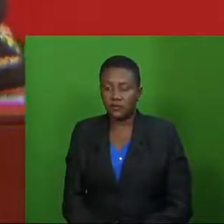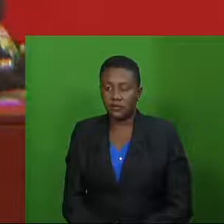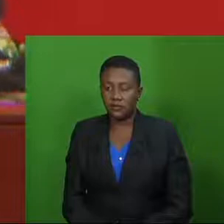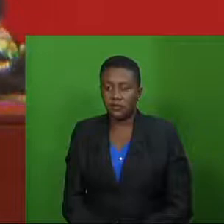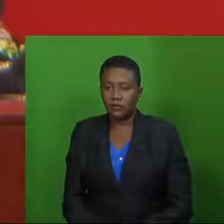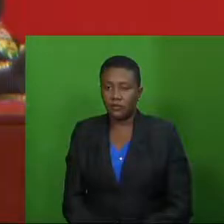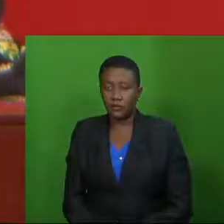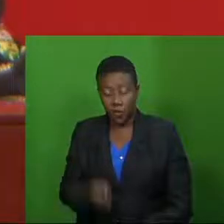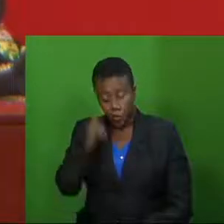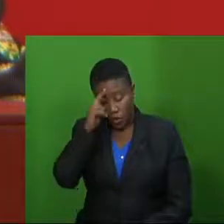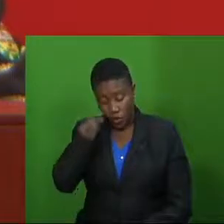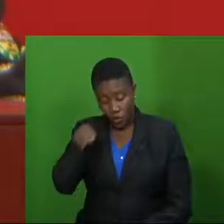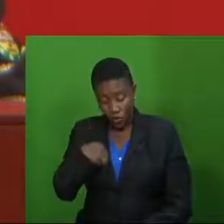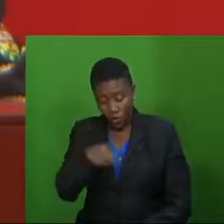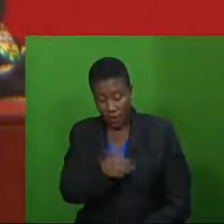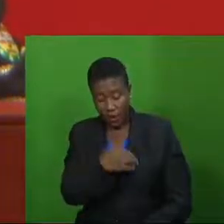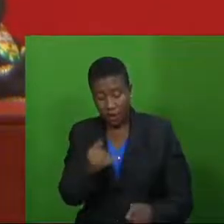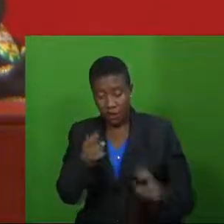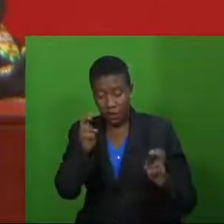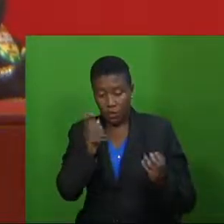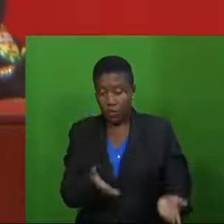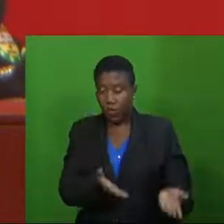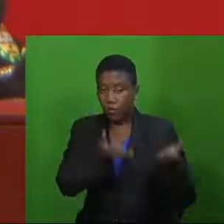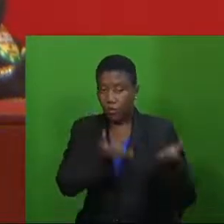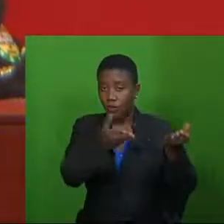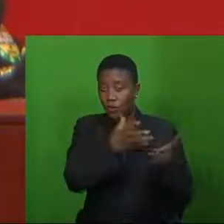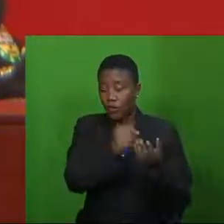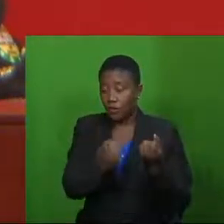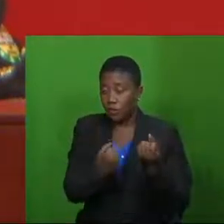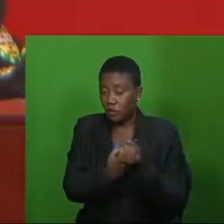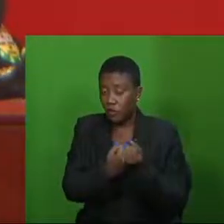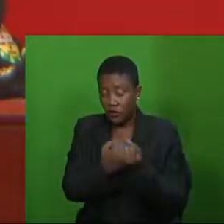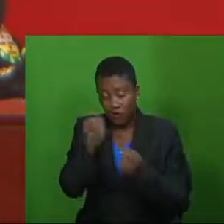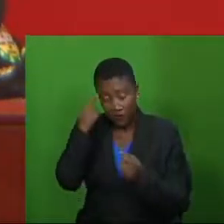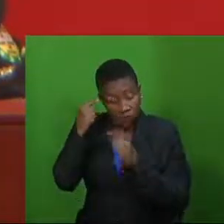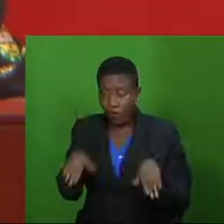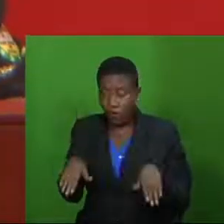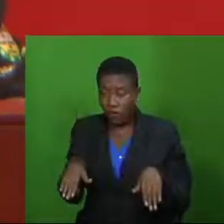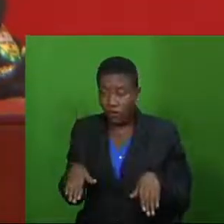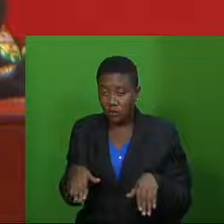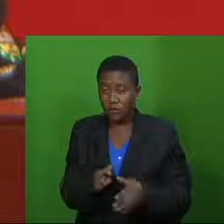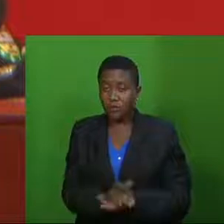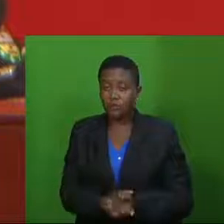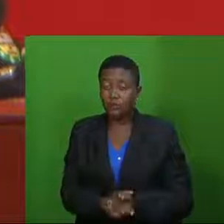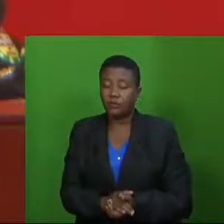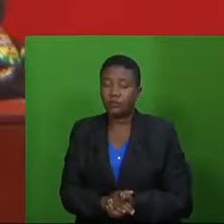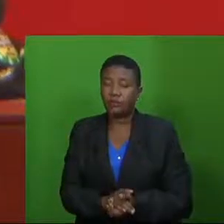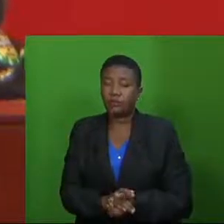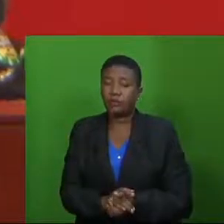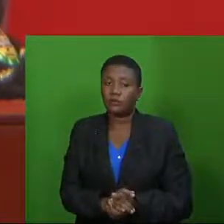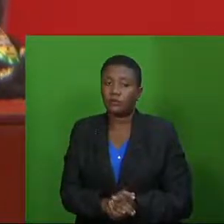Honourable members, the motion has been moved and seconded for the consideration of the House.